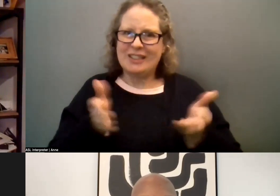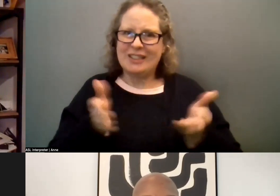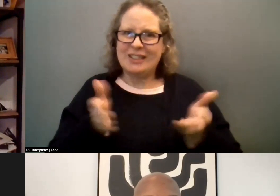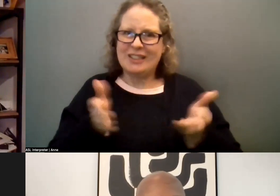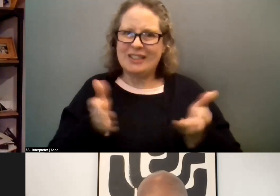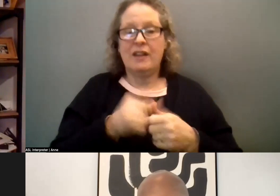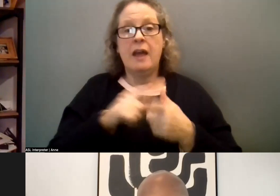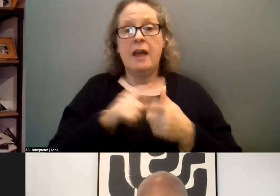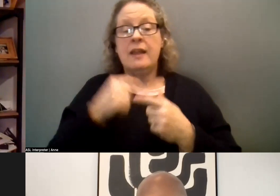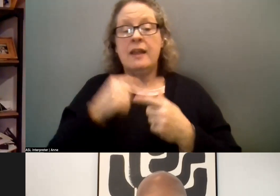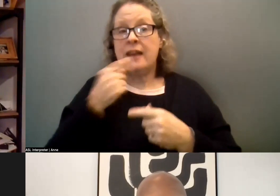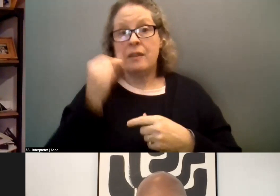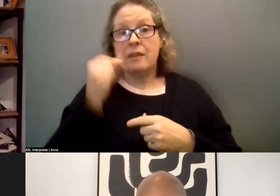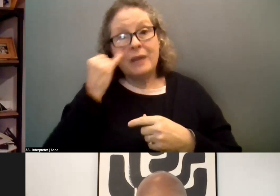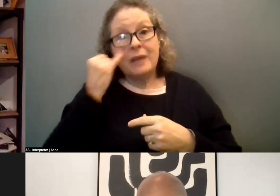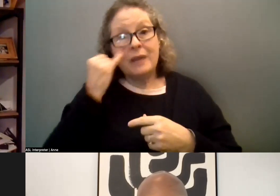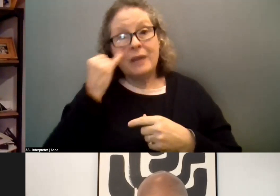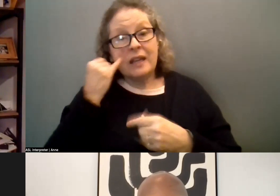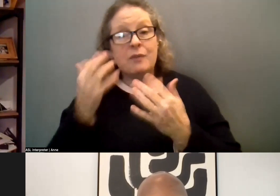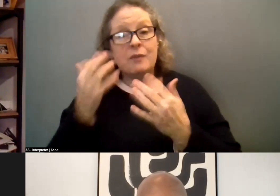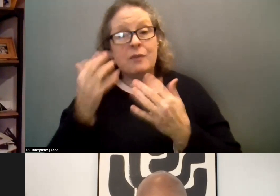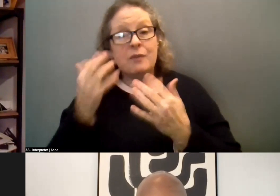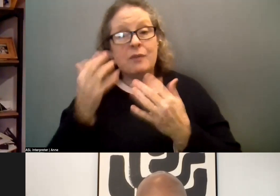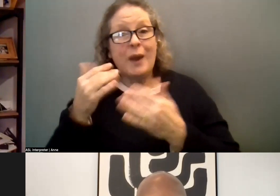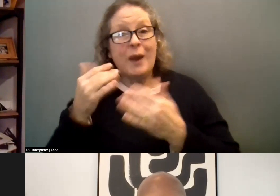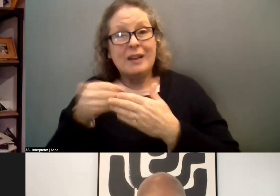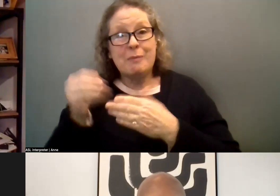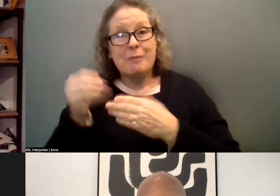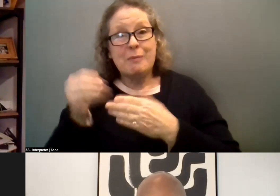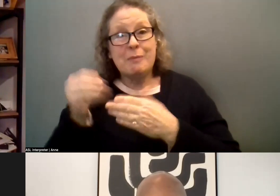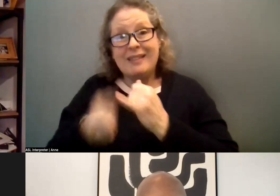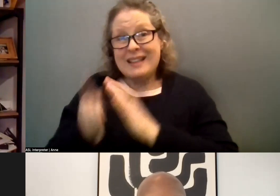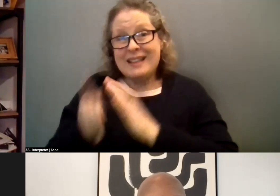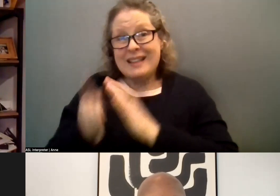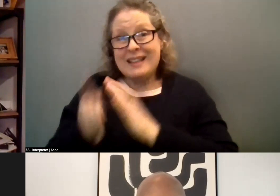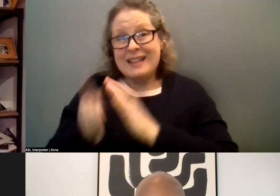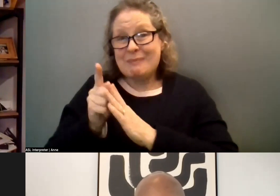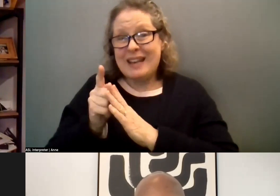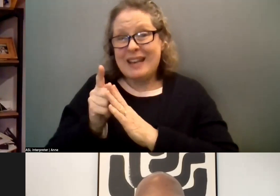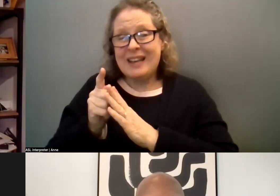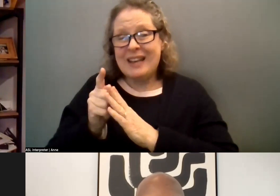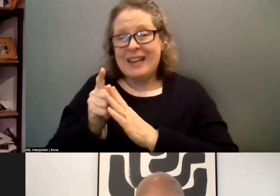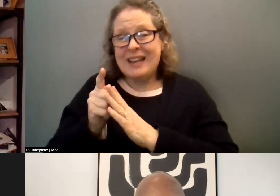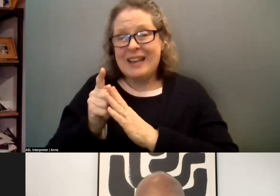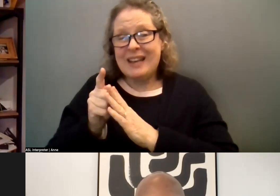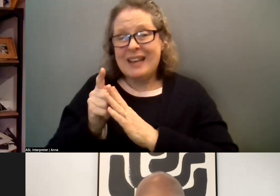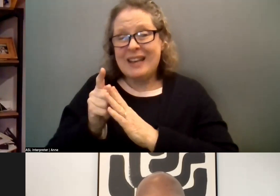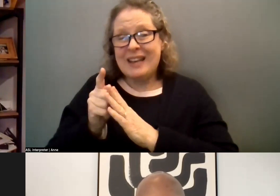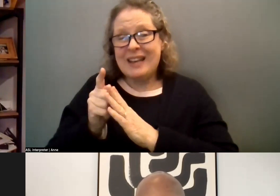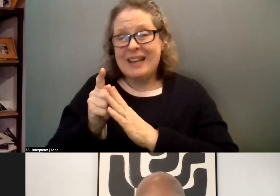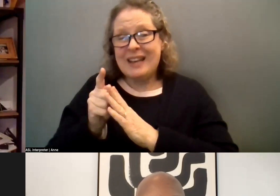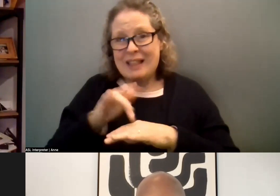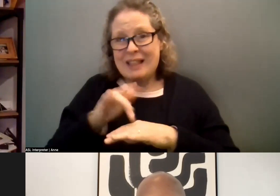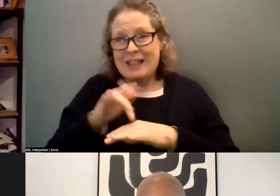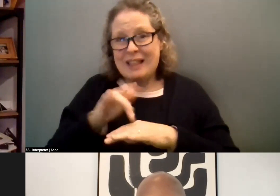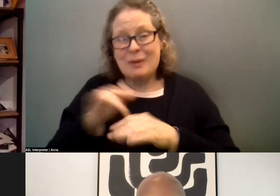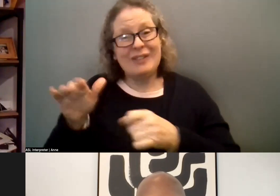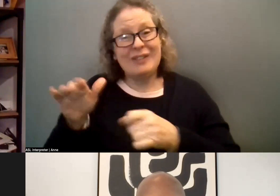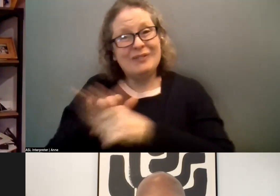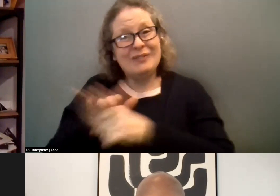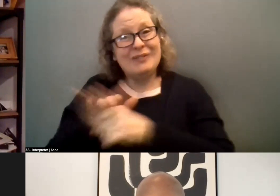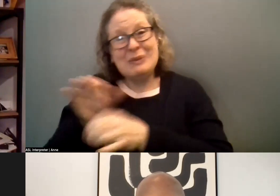if waiting to buy last minute, there's going to be fewer good seats available and at the full price, whatever it may be.